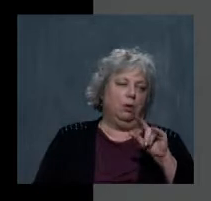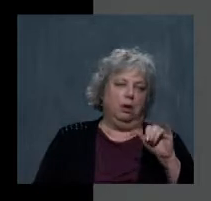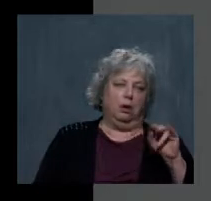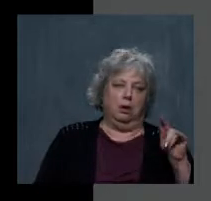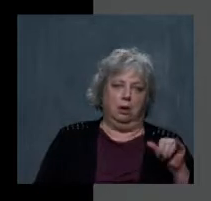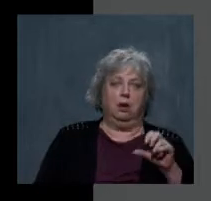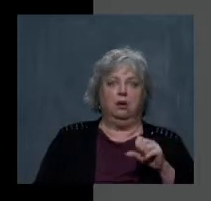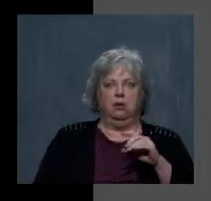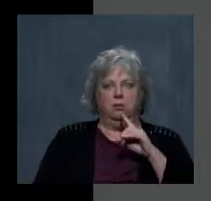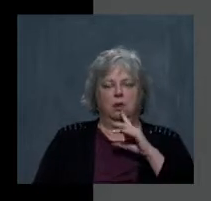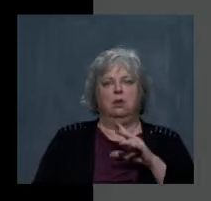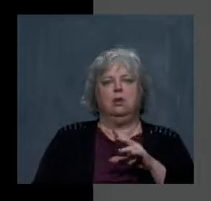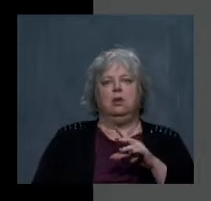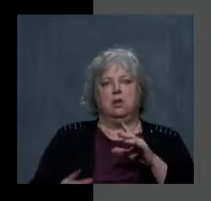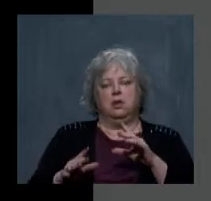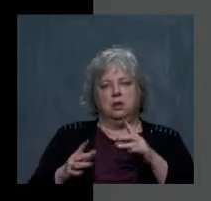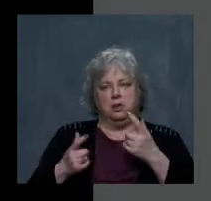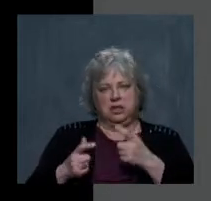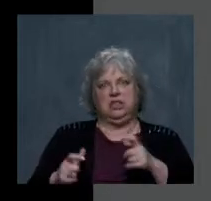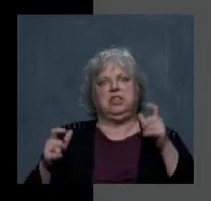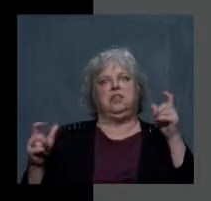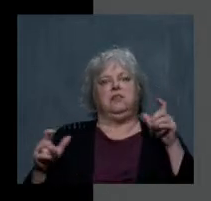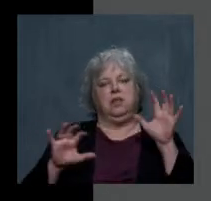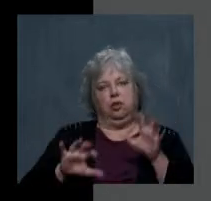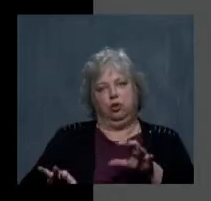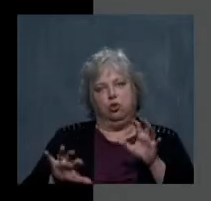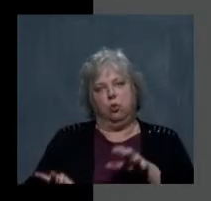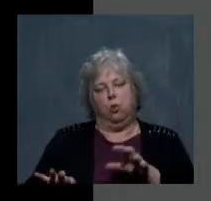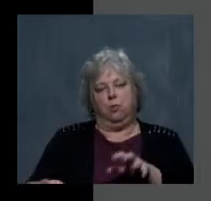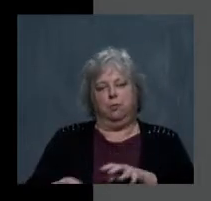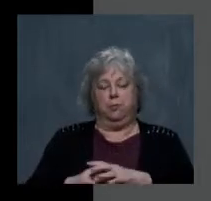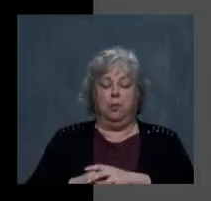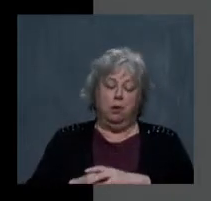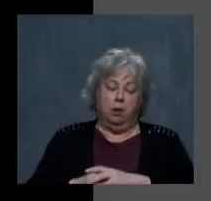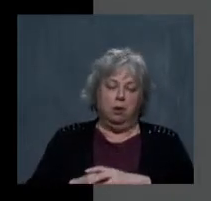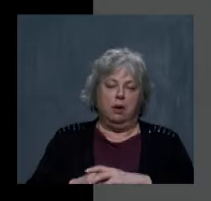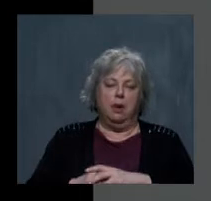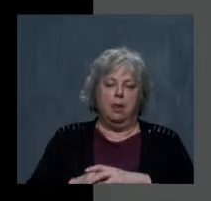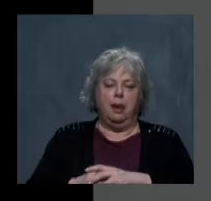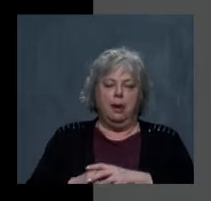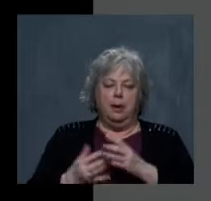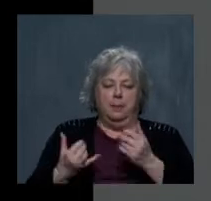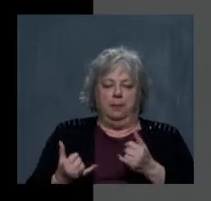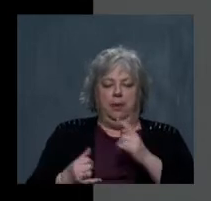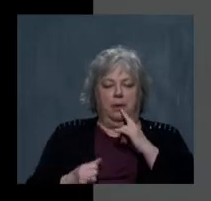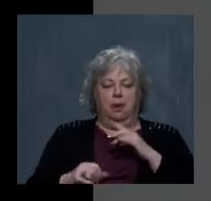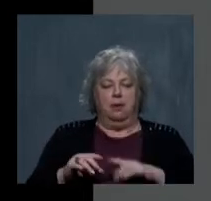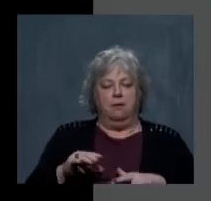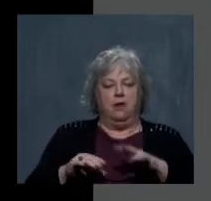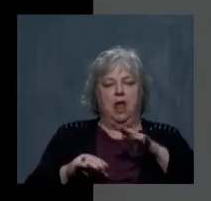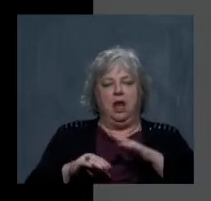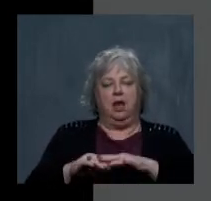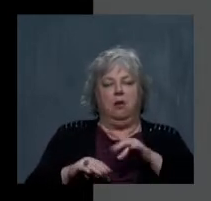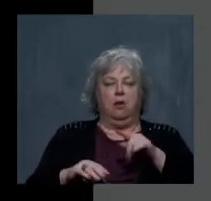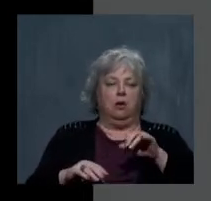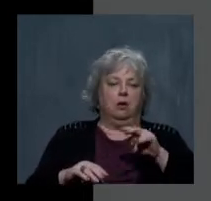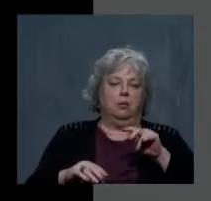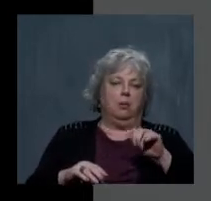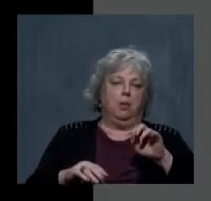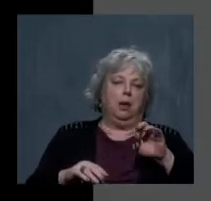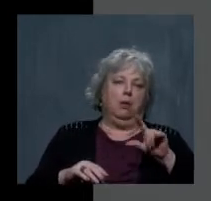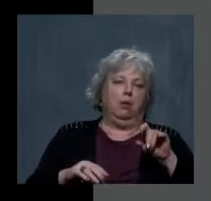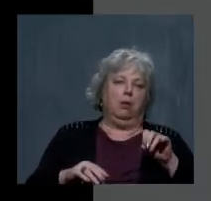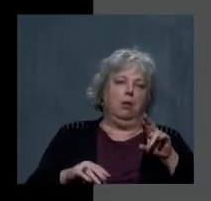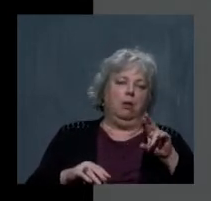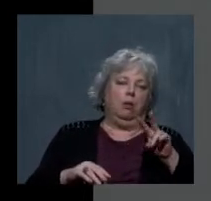was a significant storm. I can't speak to flooding on Pinnacle Road. That could have